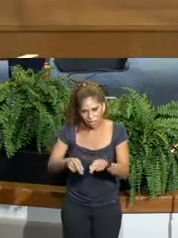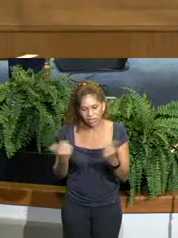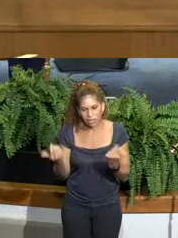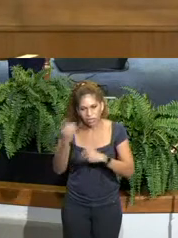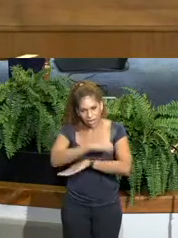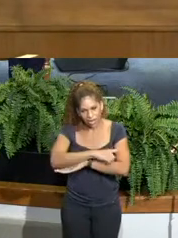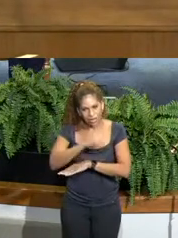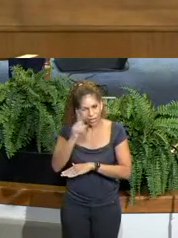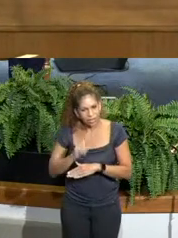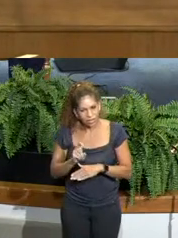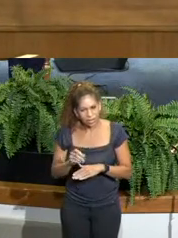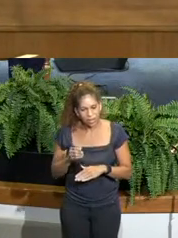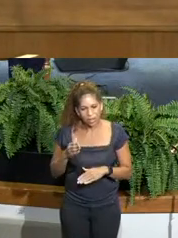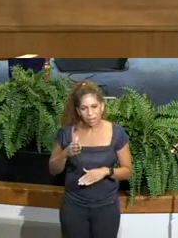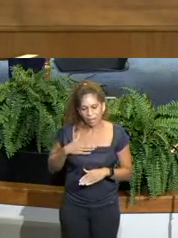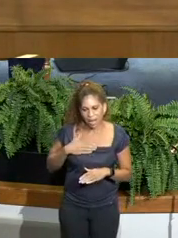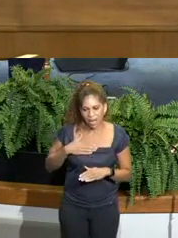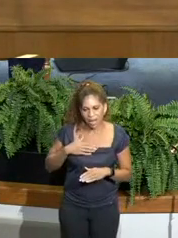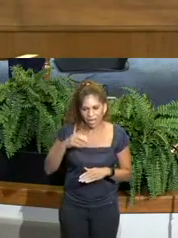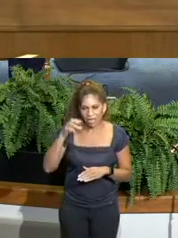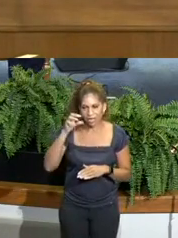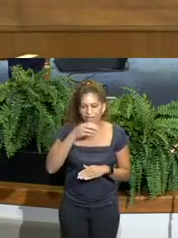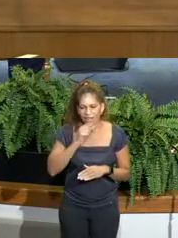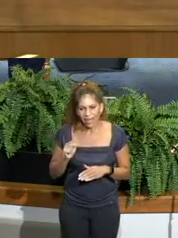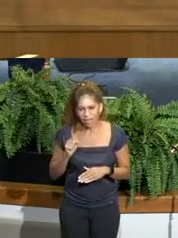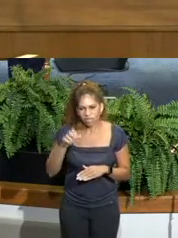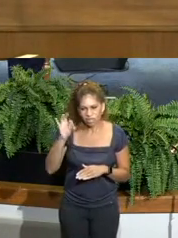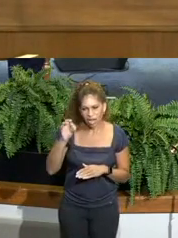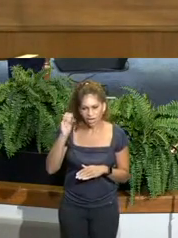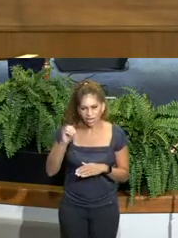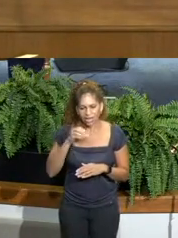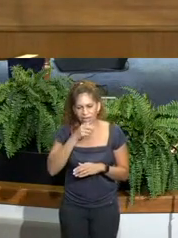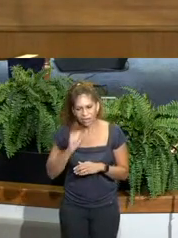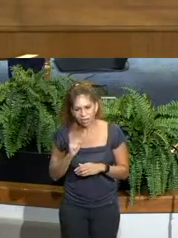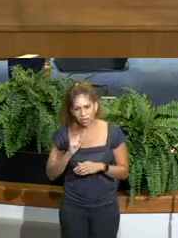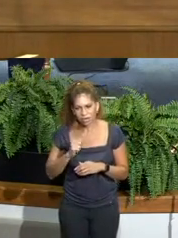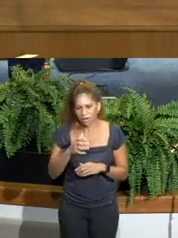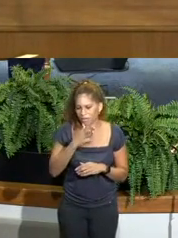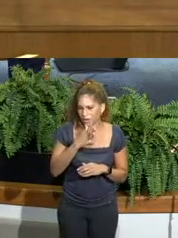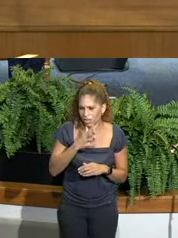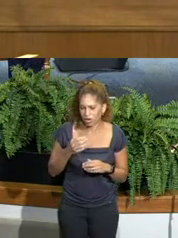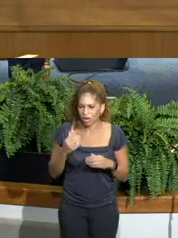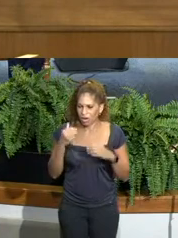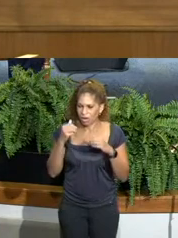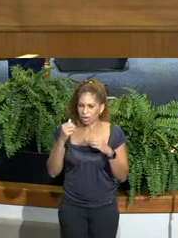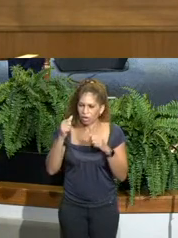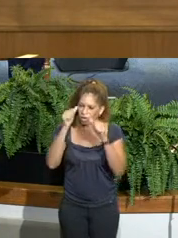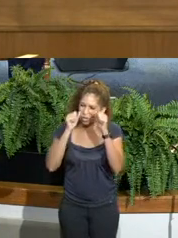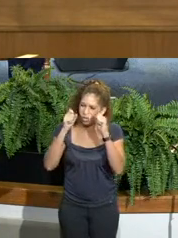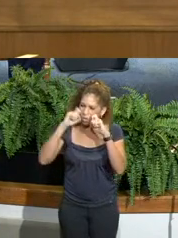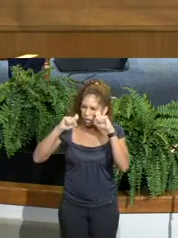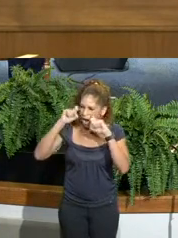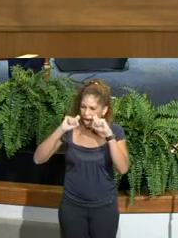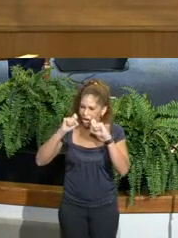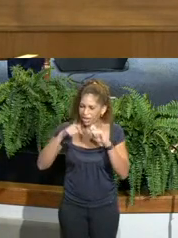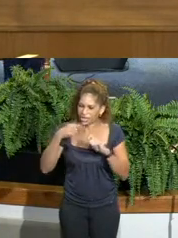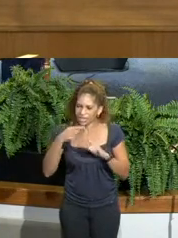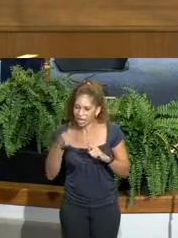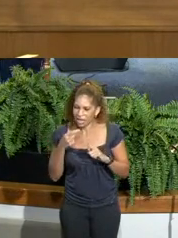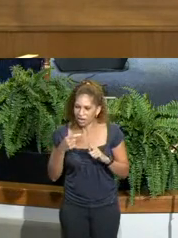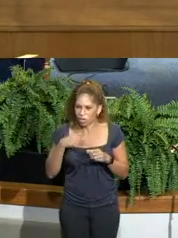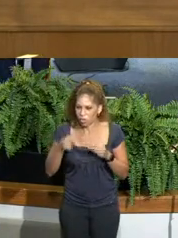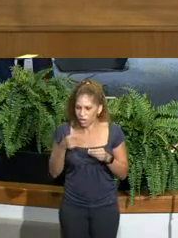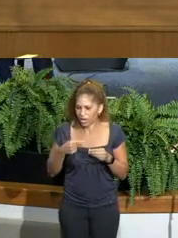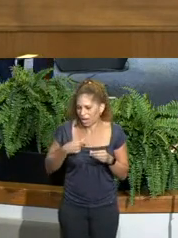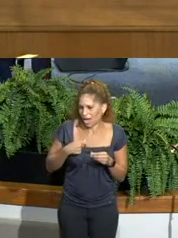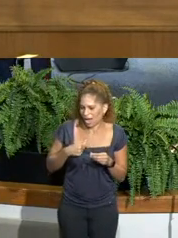My almost 90-year-old mama cried on my shoulder one day and said, boy, when I had you on August 30th,